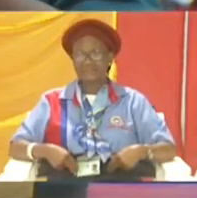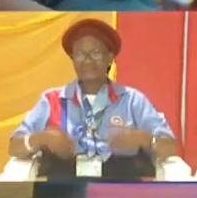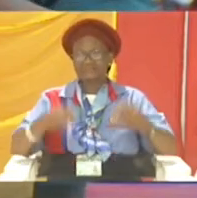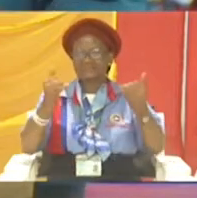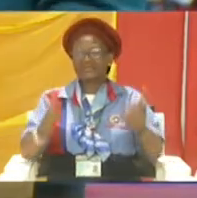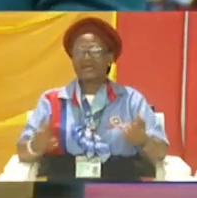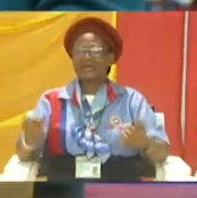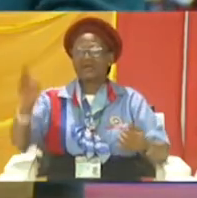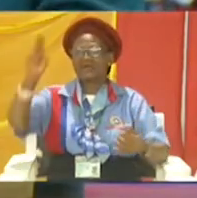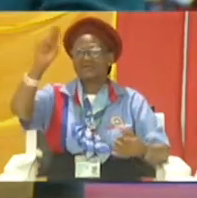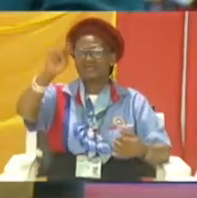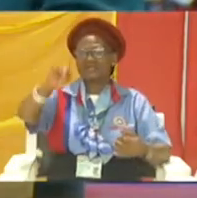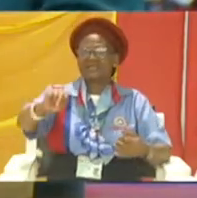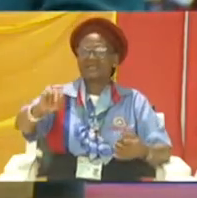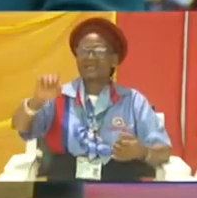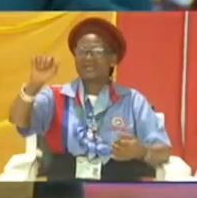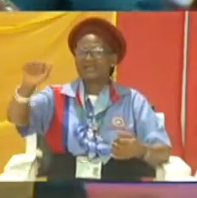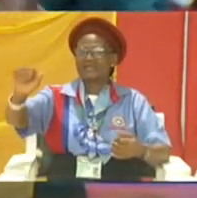not born a